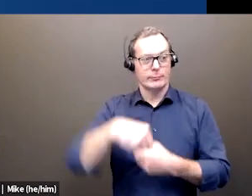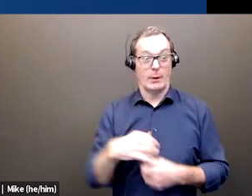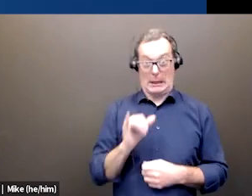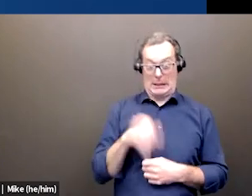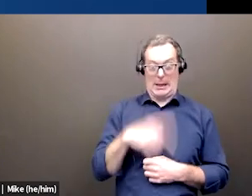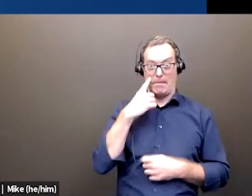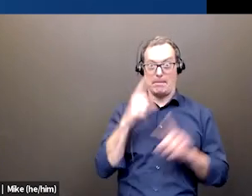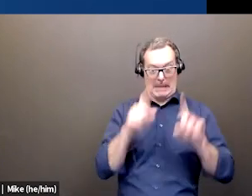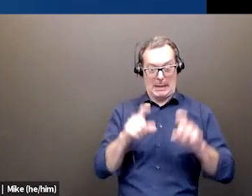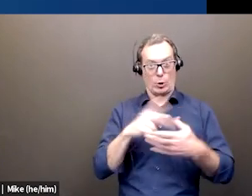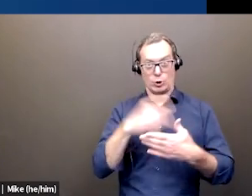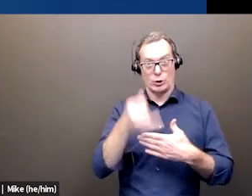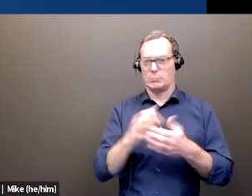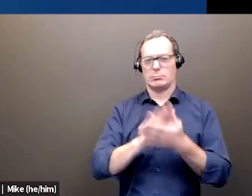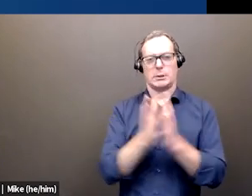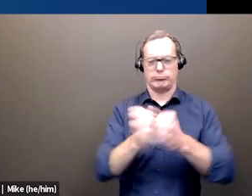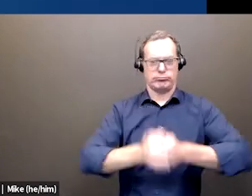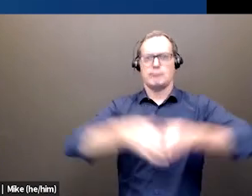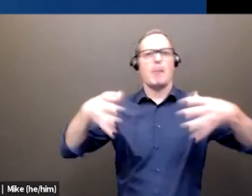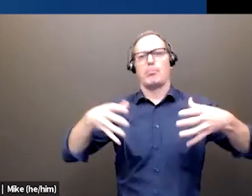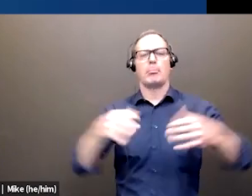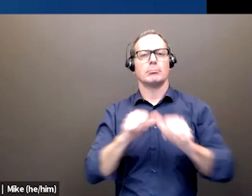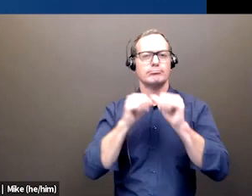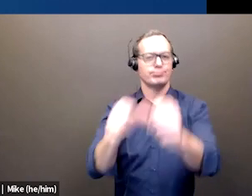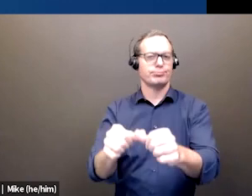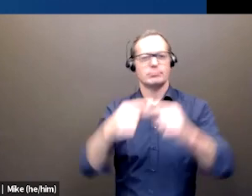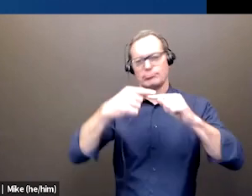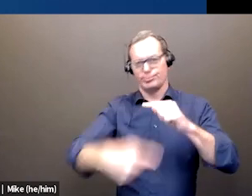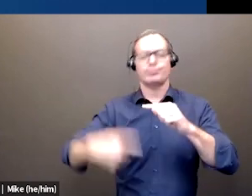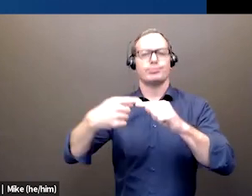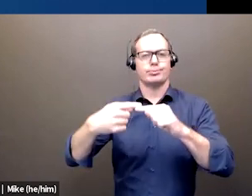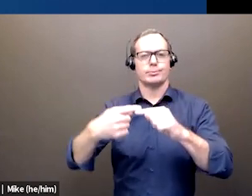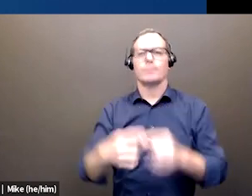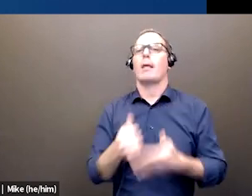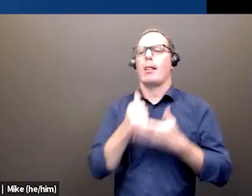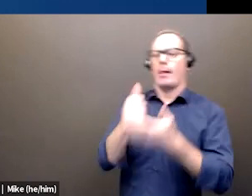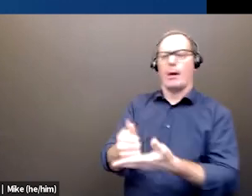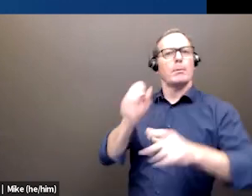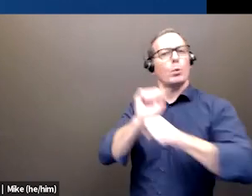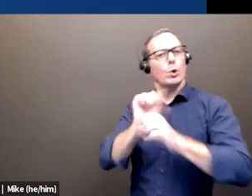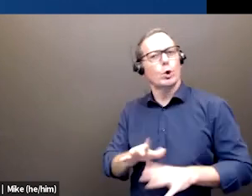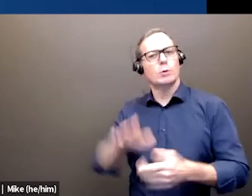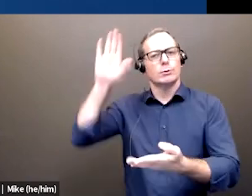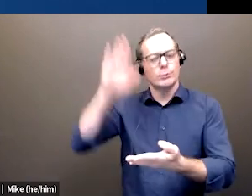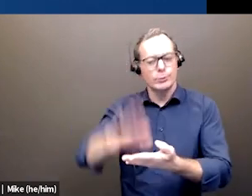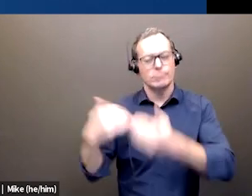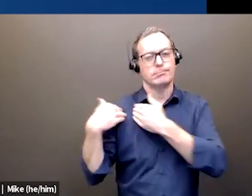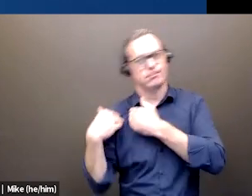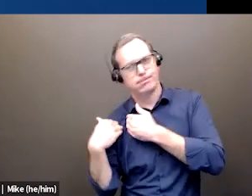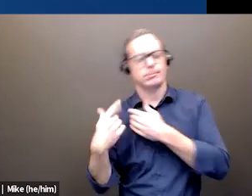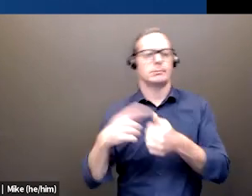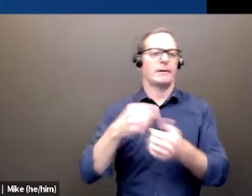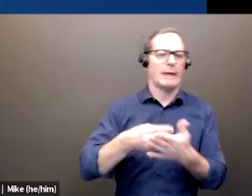permanent year-round project intended to help reduce the financial, emotional, and physical